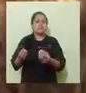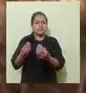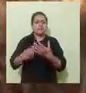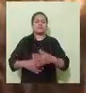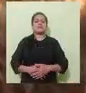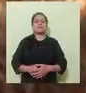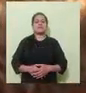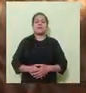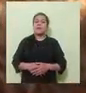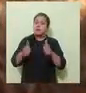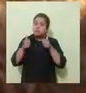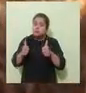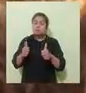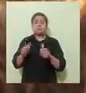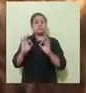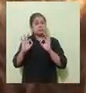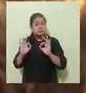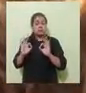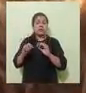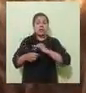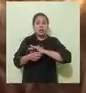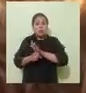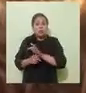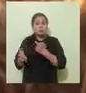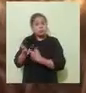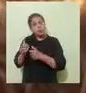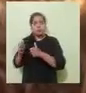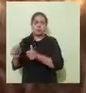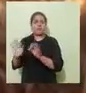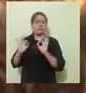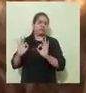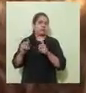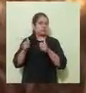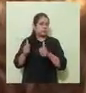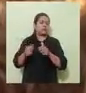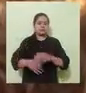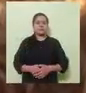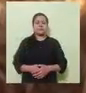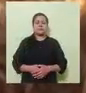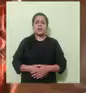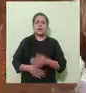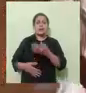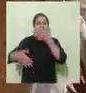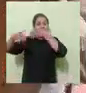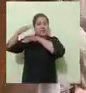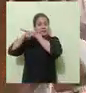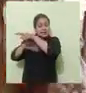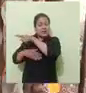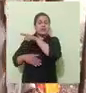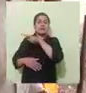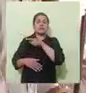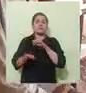overall? Very good. Very nice arrangement. And even COVID-19 restrictions are taken care of very nicely. And